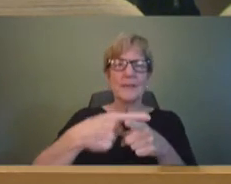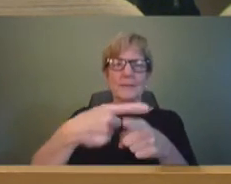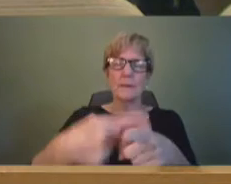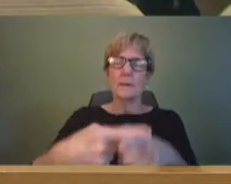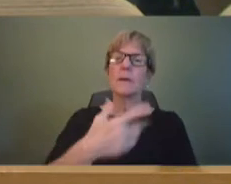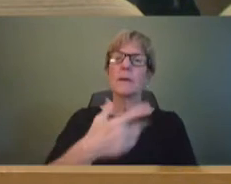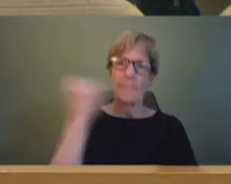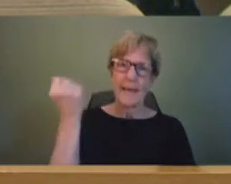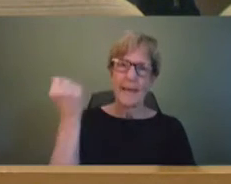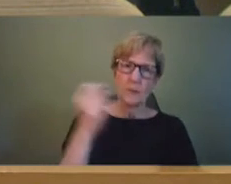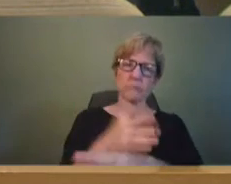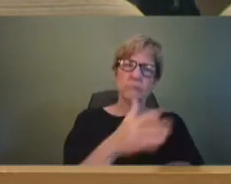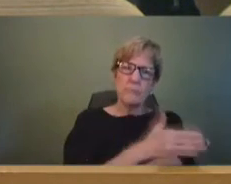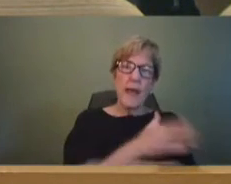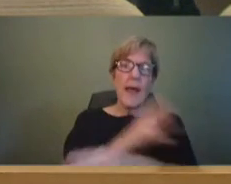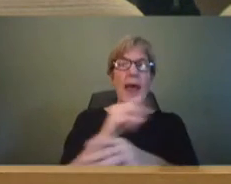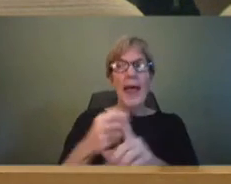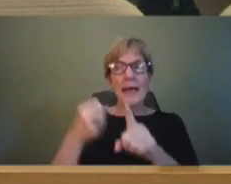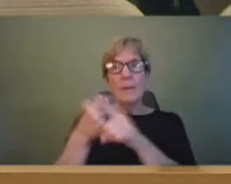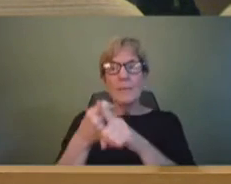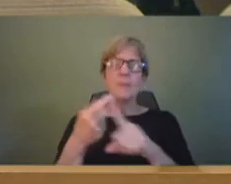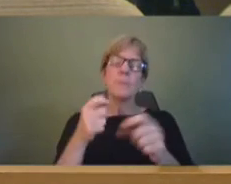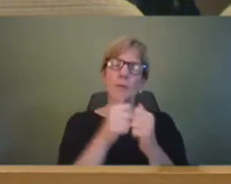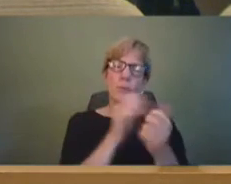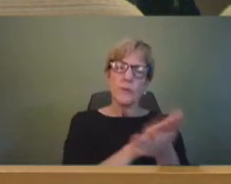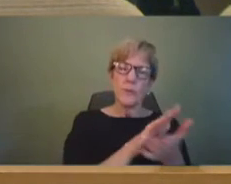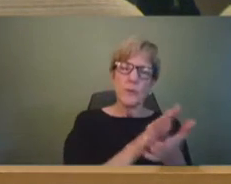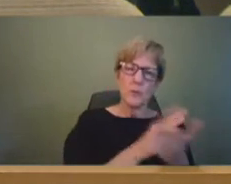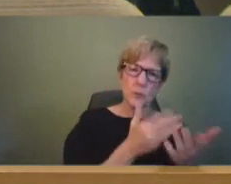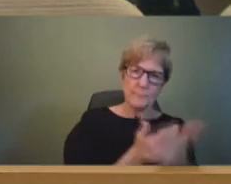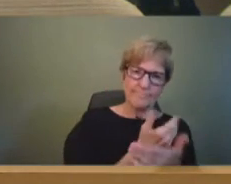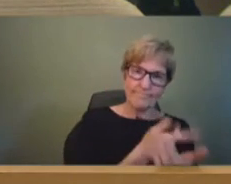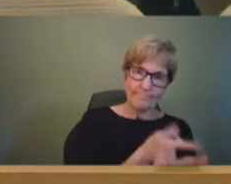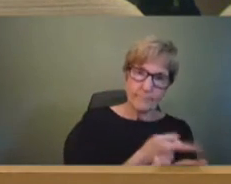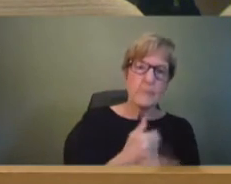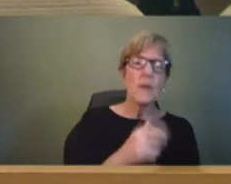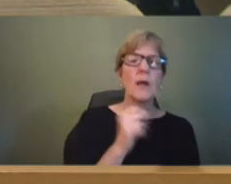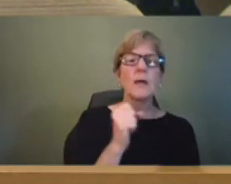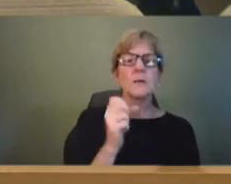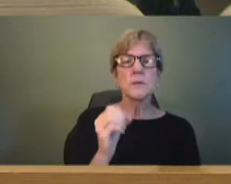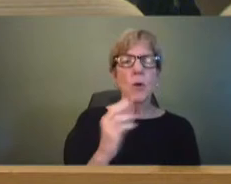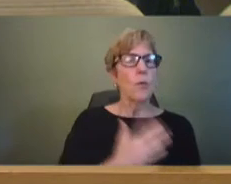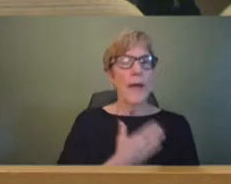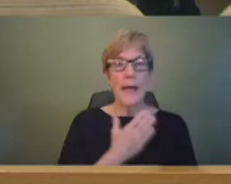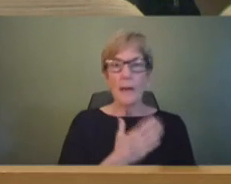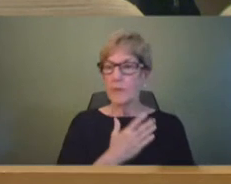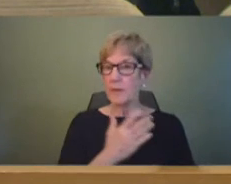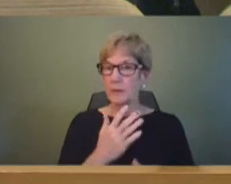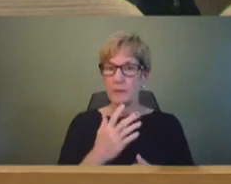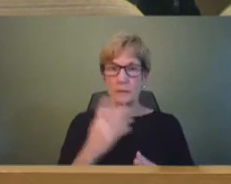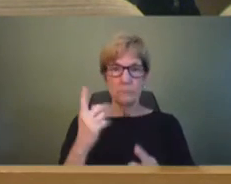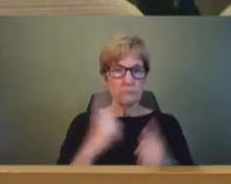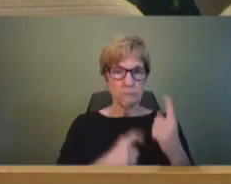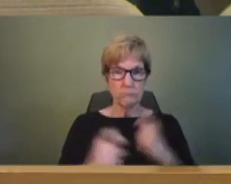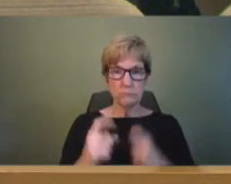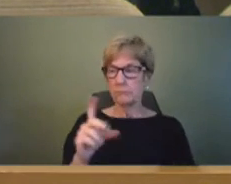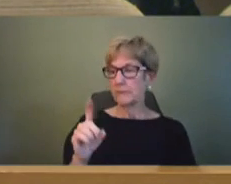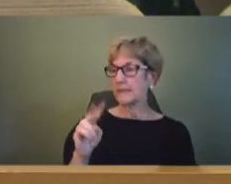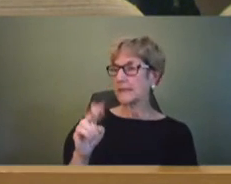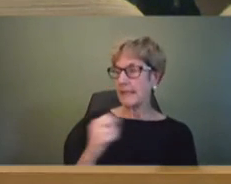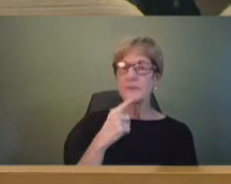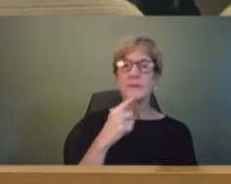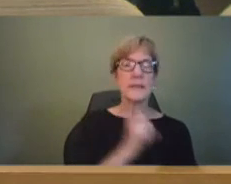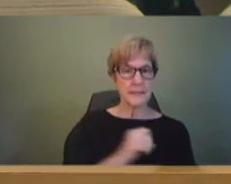includes the impact coming from the new school um so I'm U happy to answer any questions as Dave mentioned staff does have some